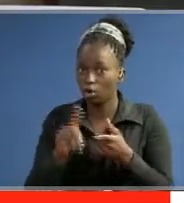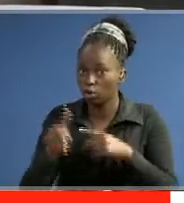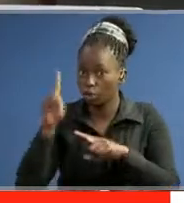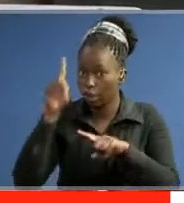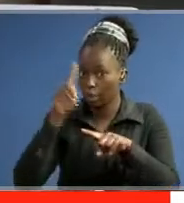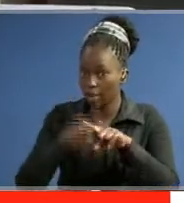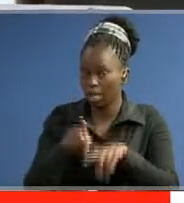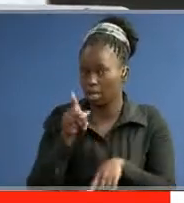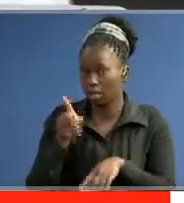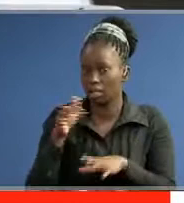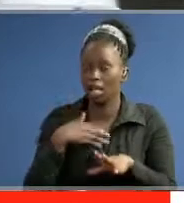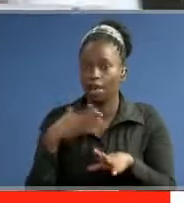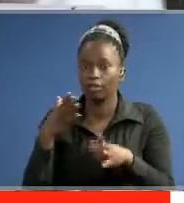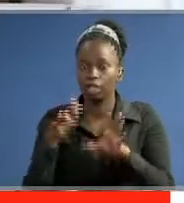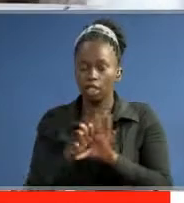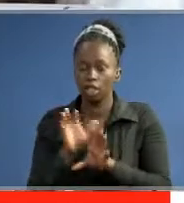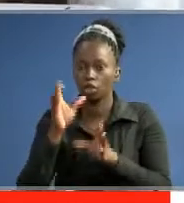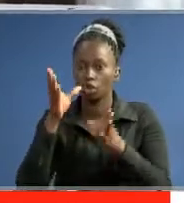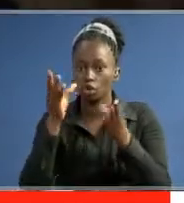good meat for consumption.